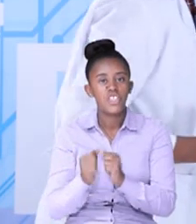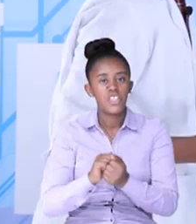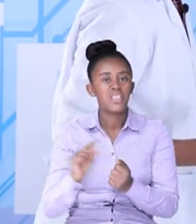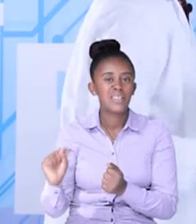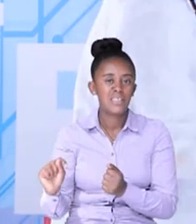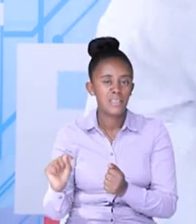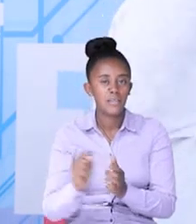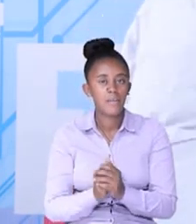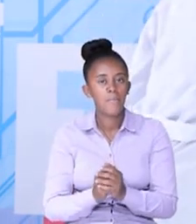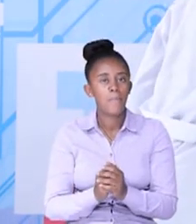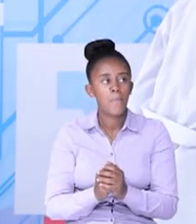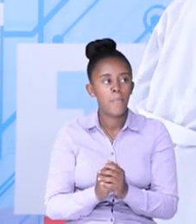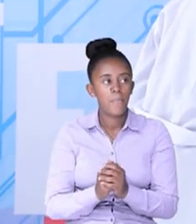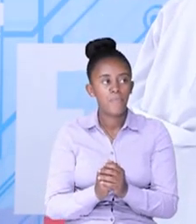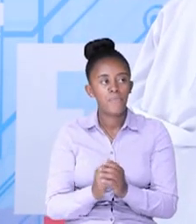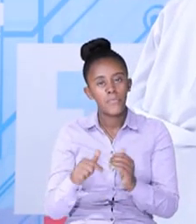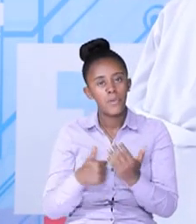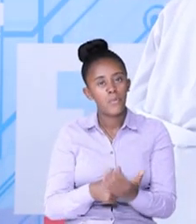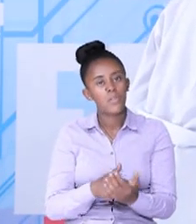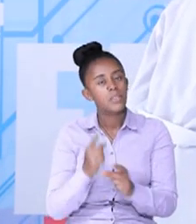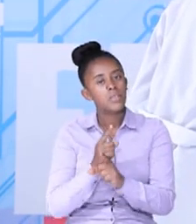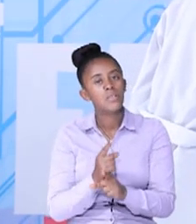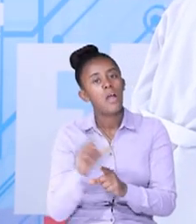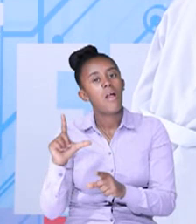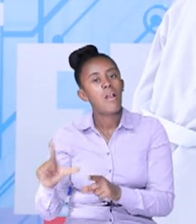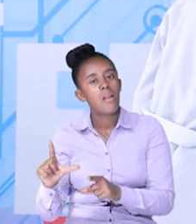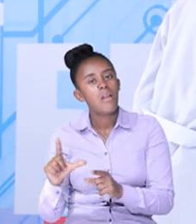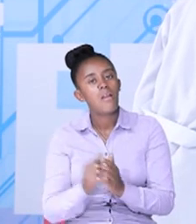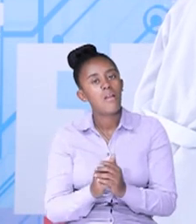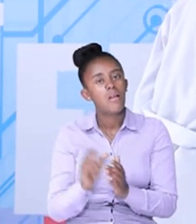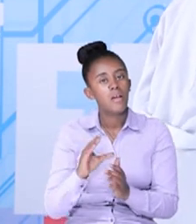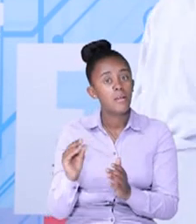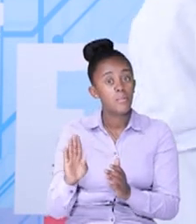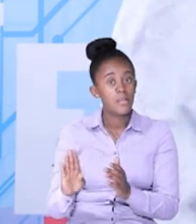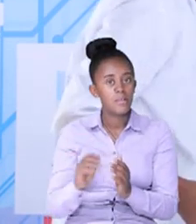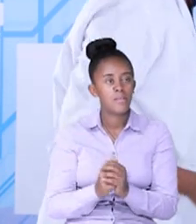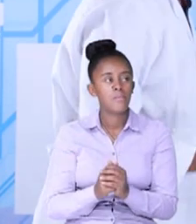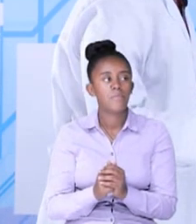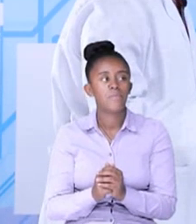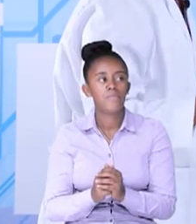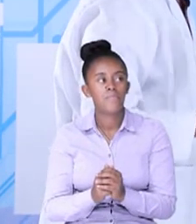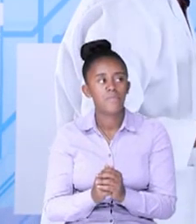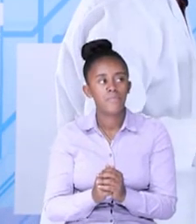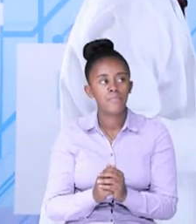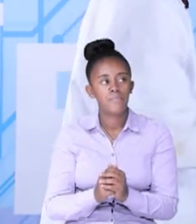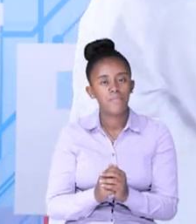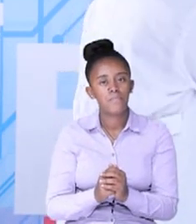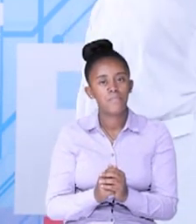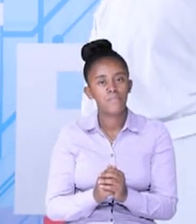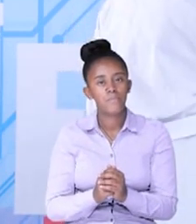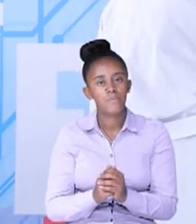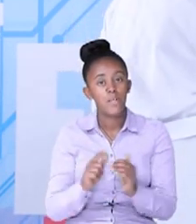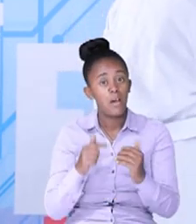t. Change in t. And here we just left with L and B. LB. Let's take only the